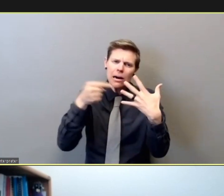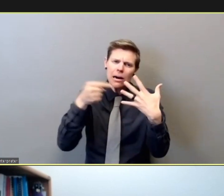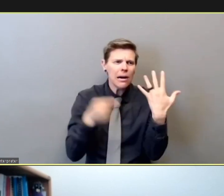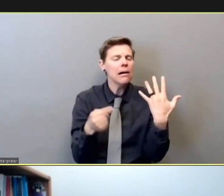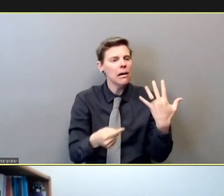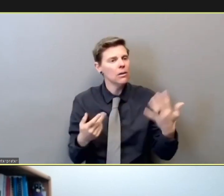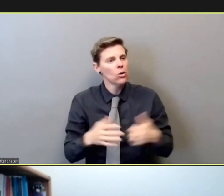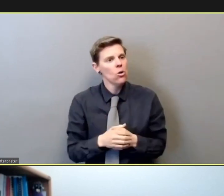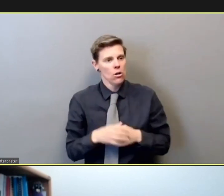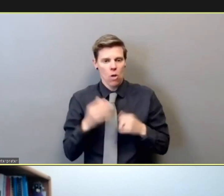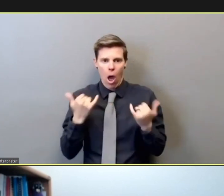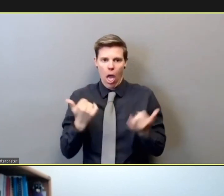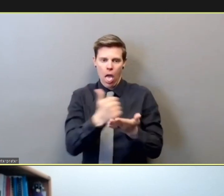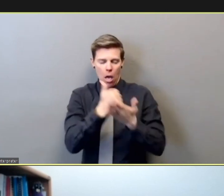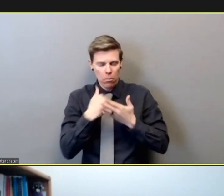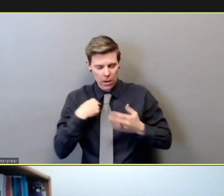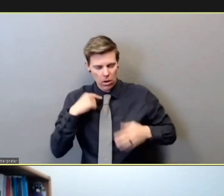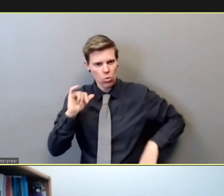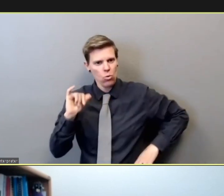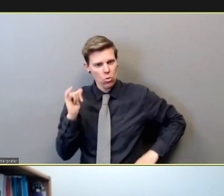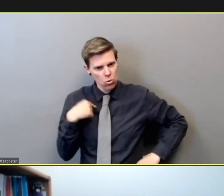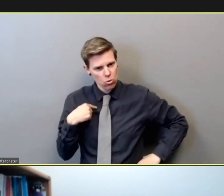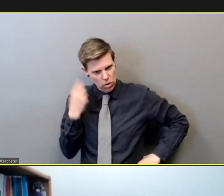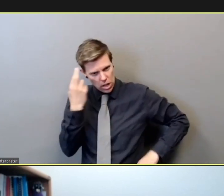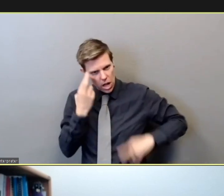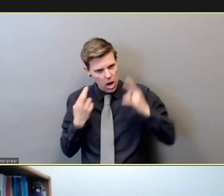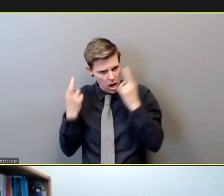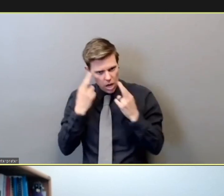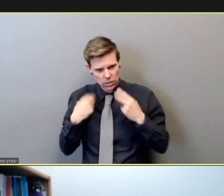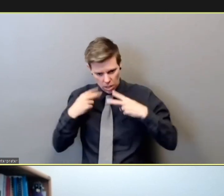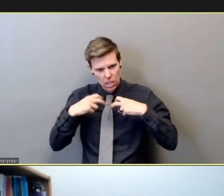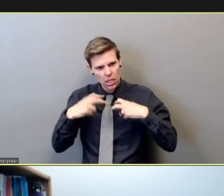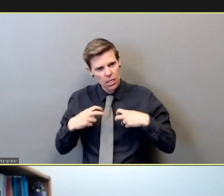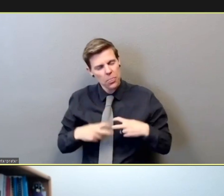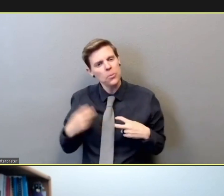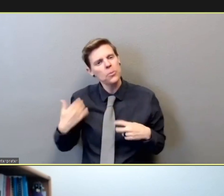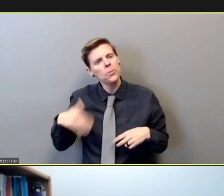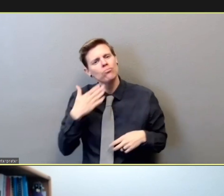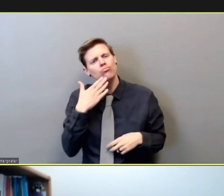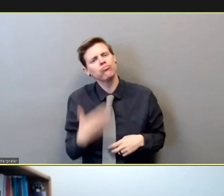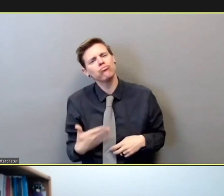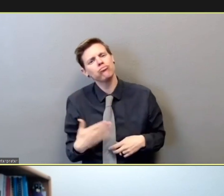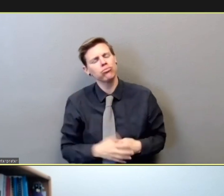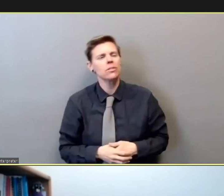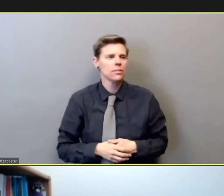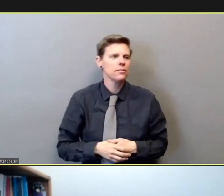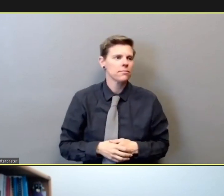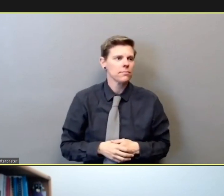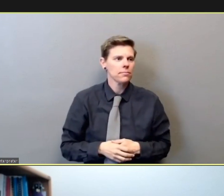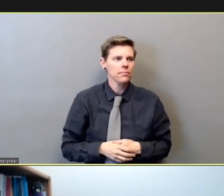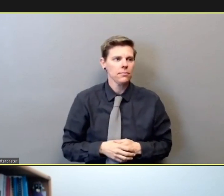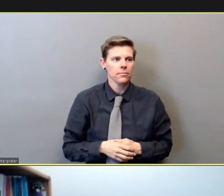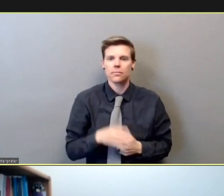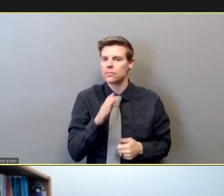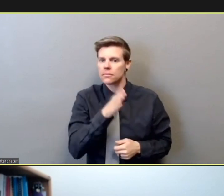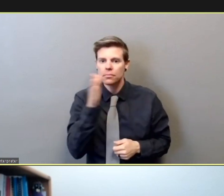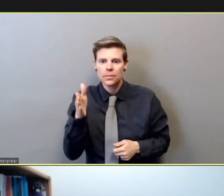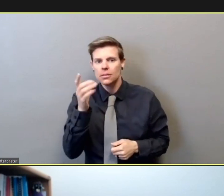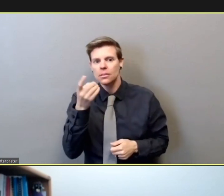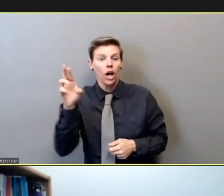Christine, what are your thoughts a year into this? Yeah, Dr. Ross, do you want to go first? Oh,